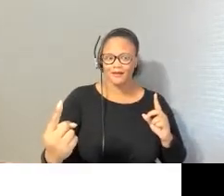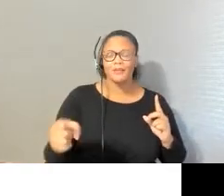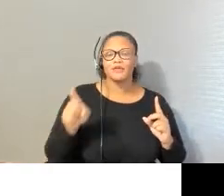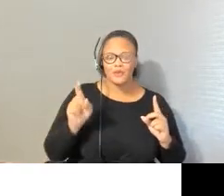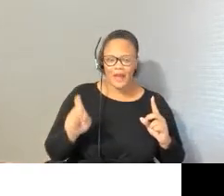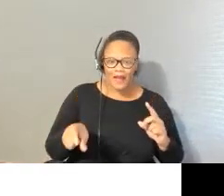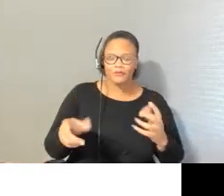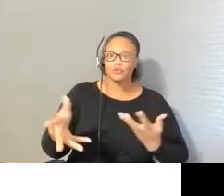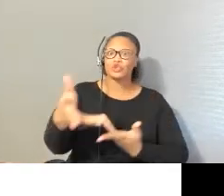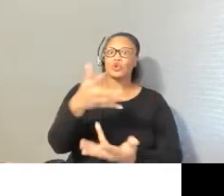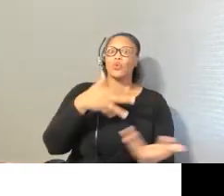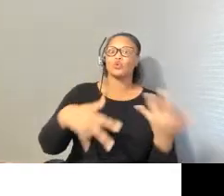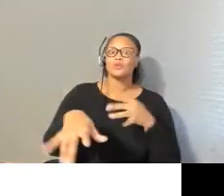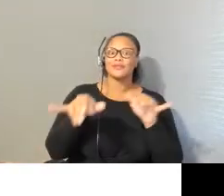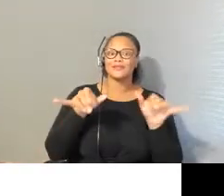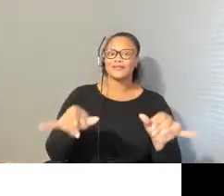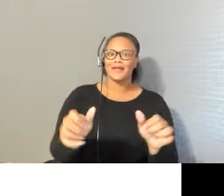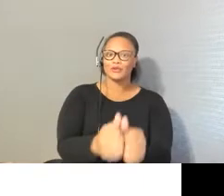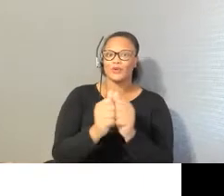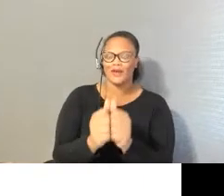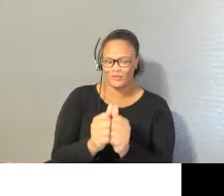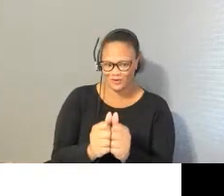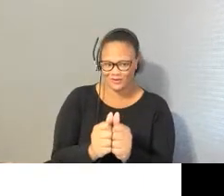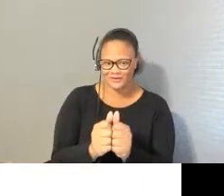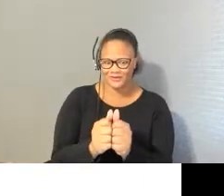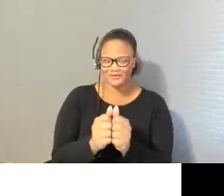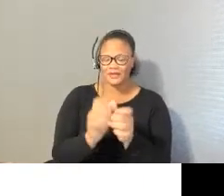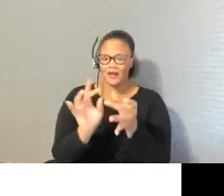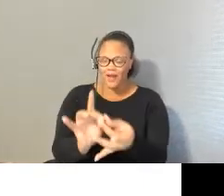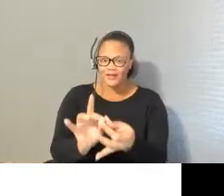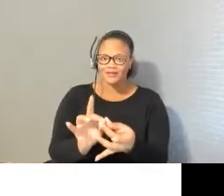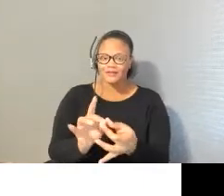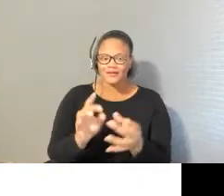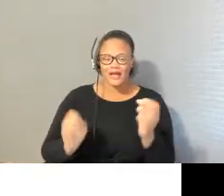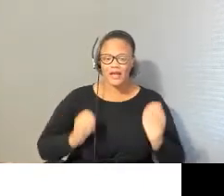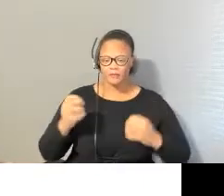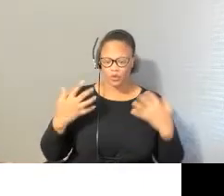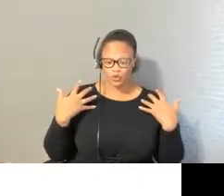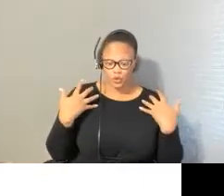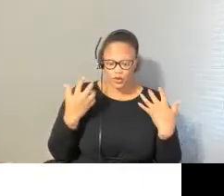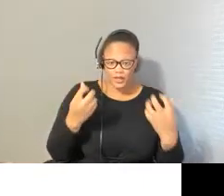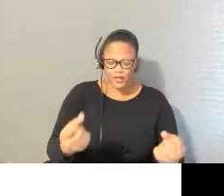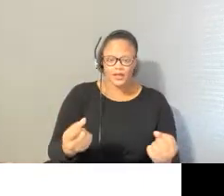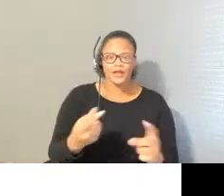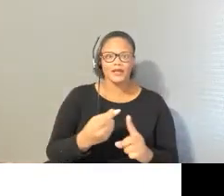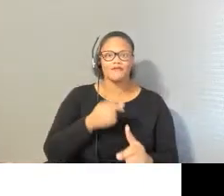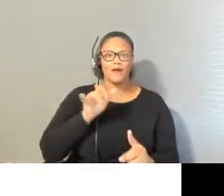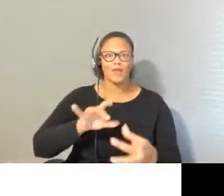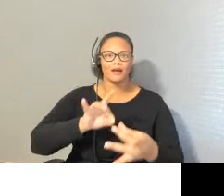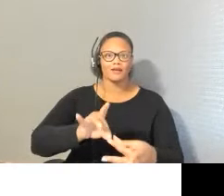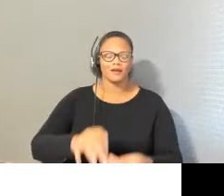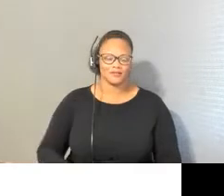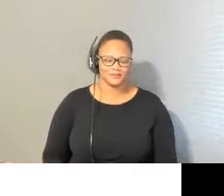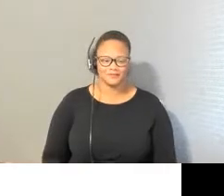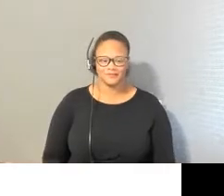to stay together, stay connected, because that emotional healing comes from that. Okay? How do